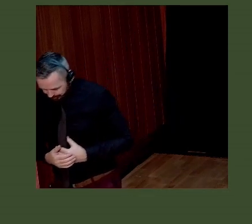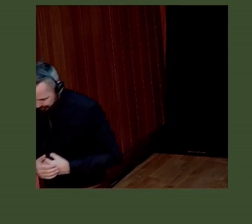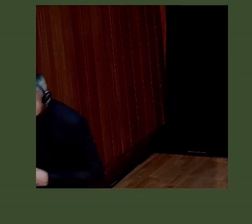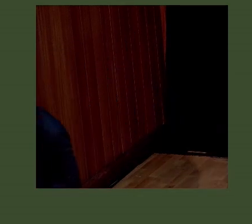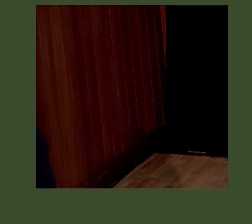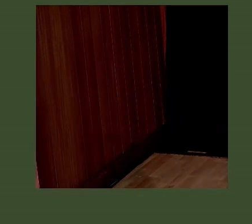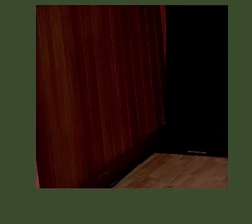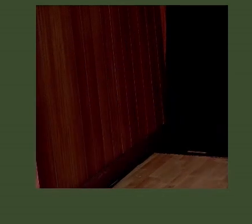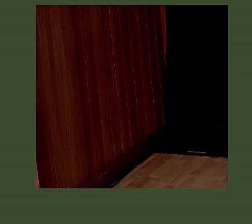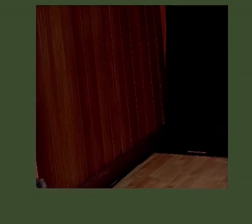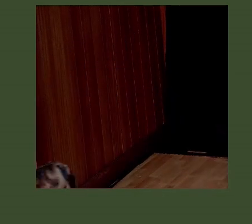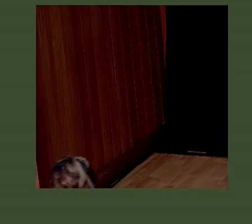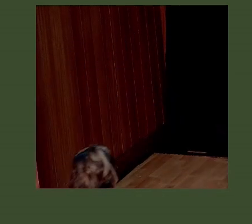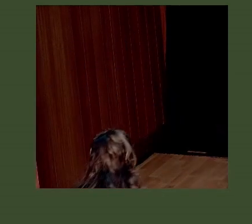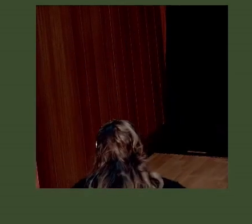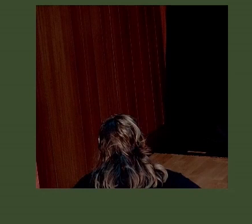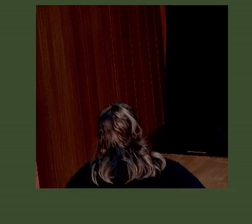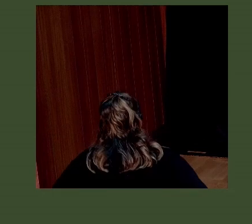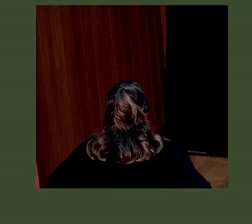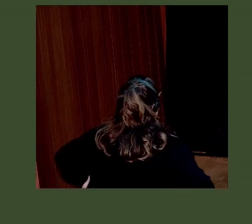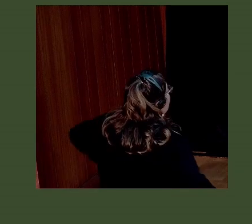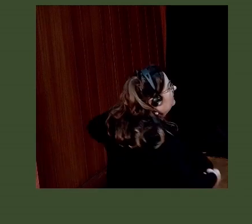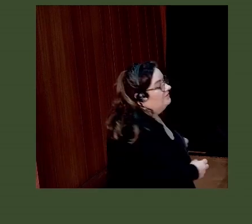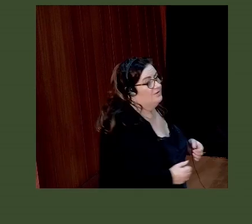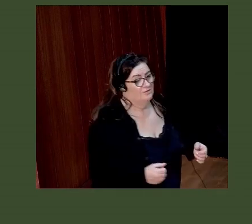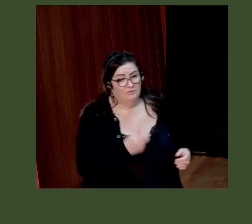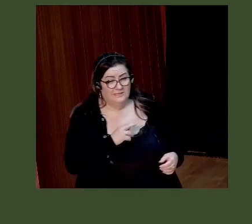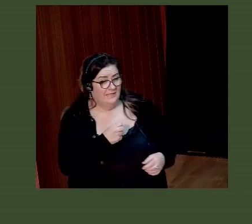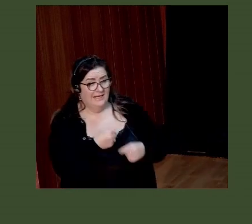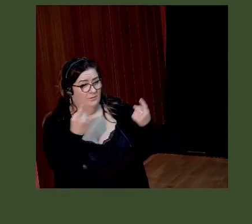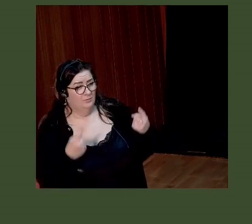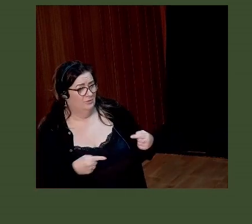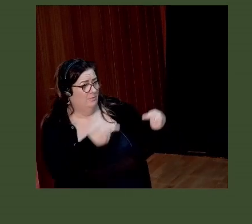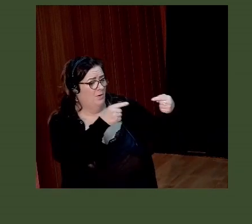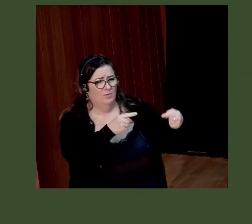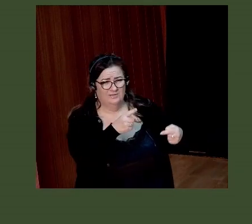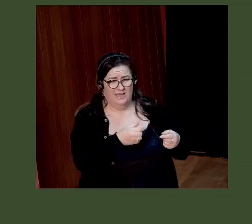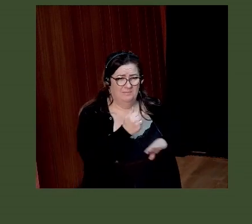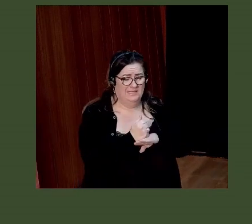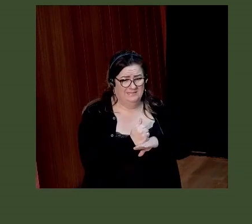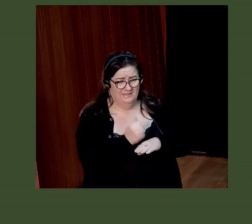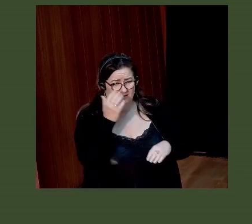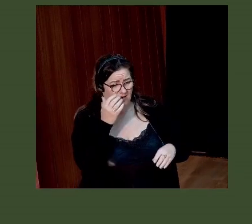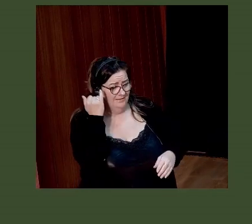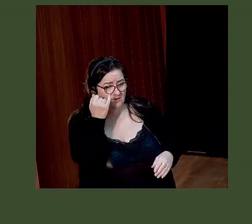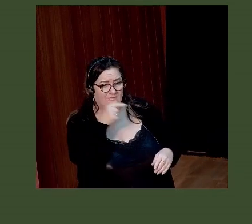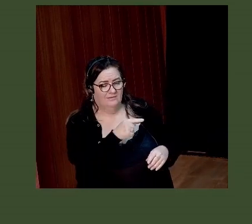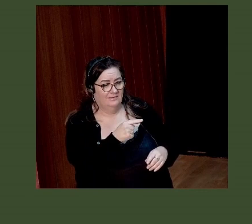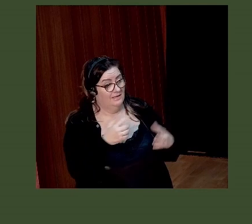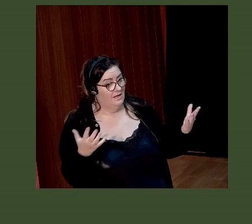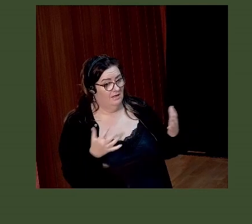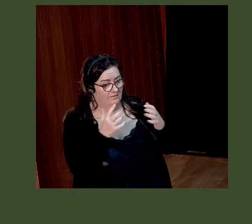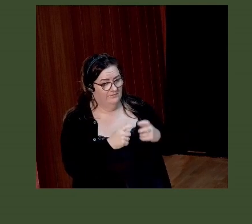Hardly anyone would oppose the basic principle of getting justice and fairness from all. And certainly the majority of the